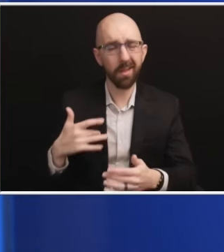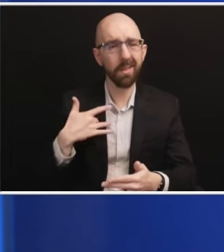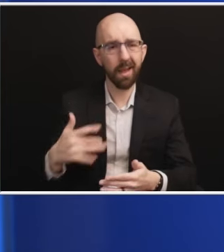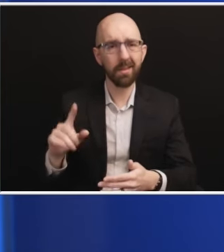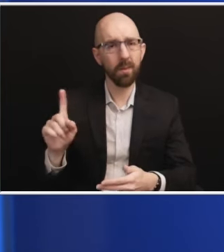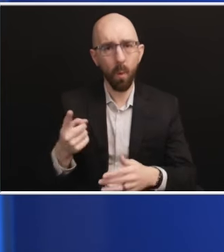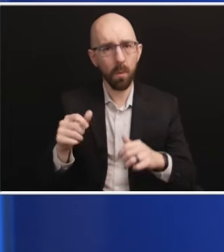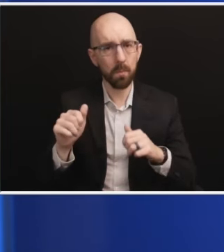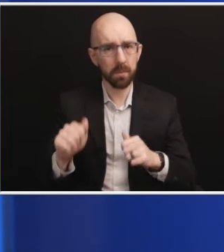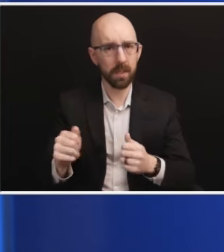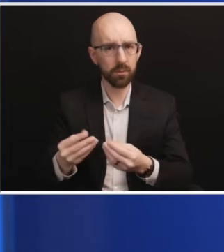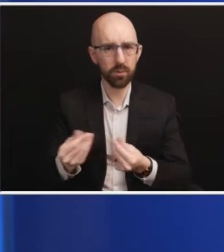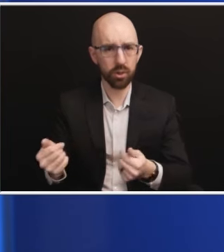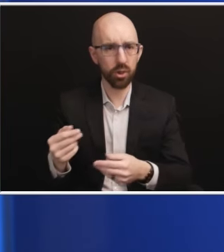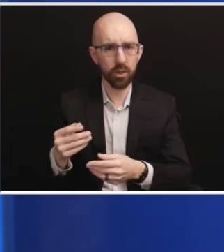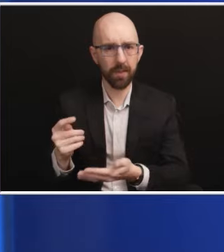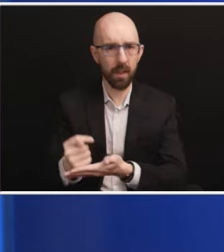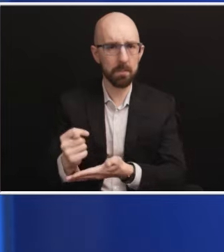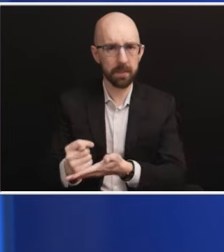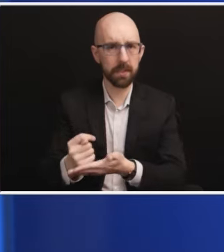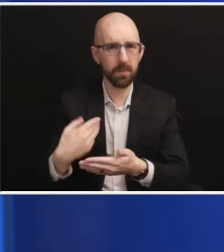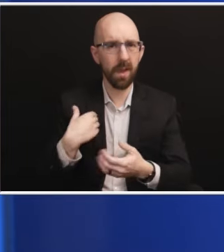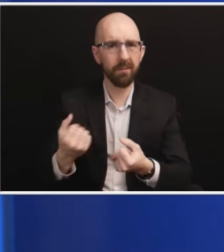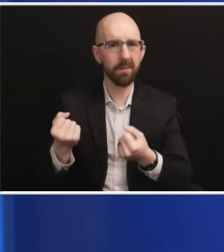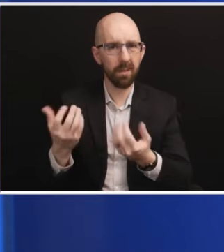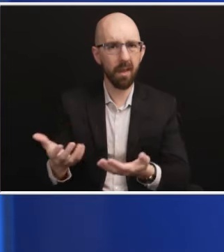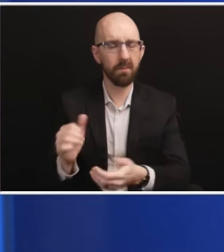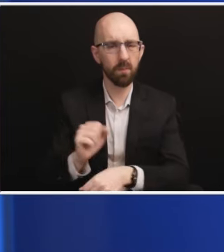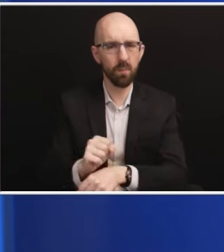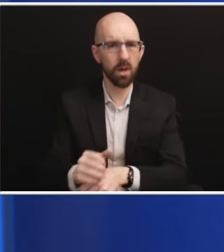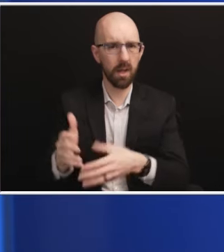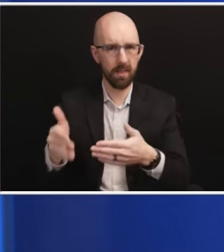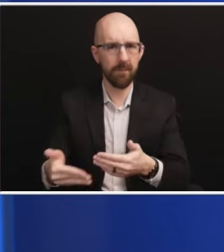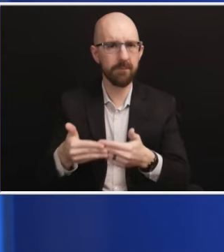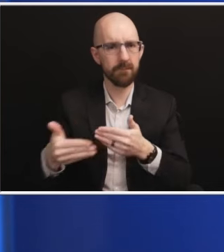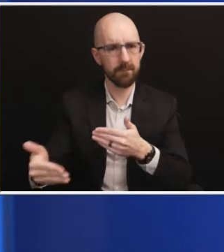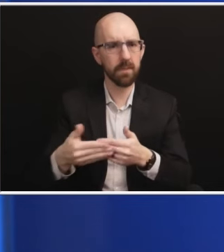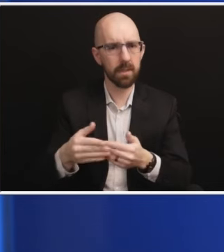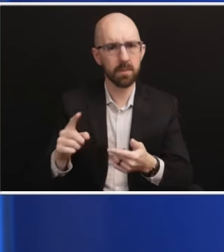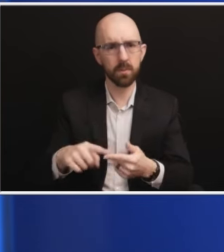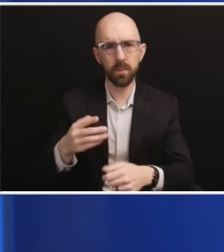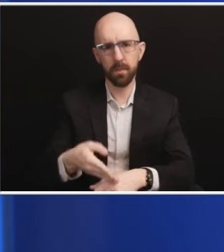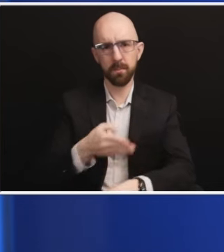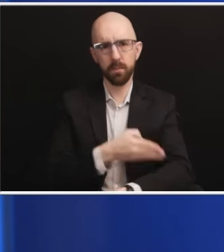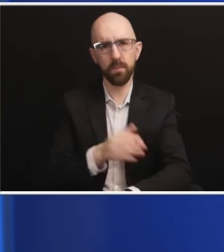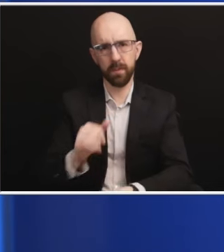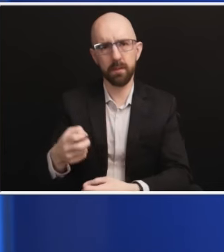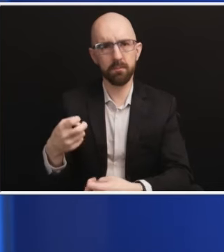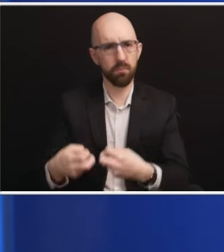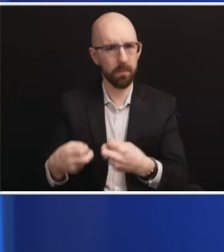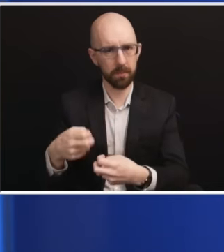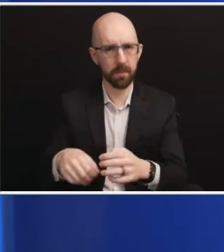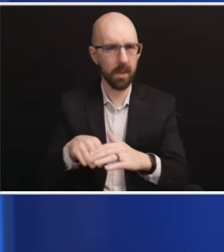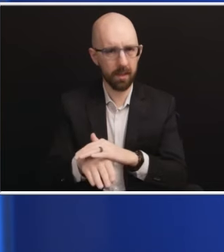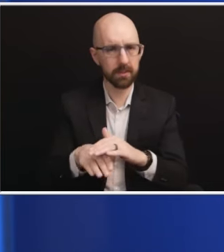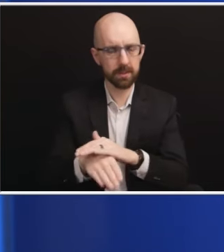curative therapy. So we have a lot of work to do to improve these problems in access, education of referring providers